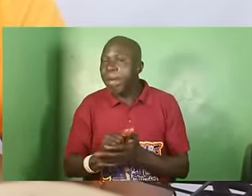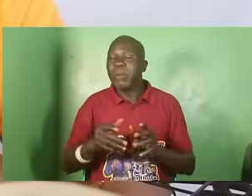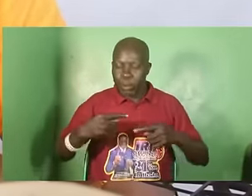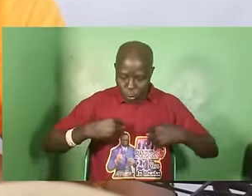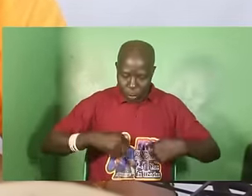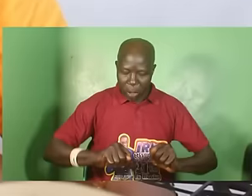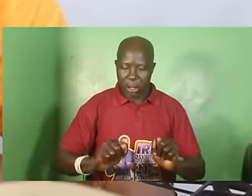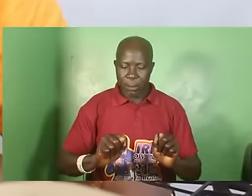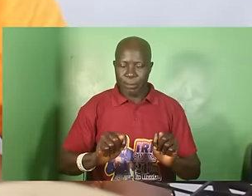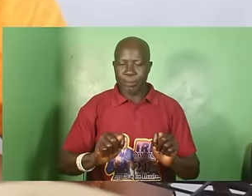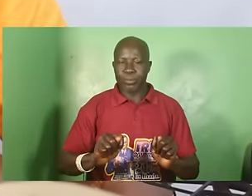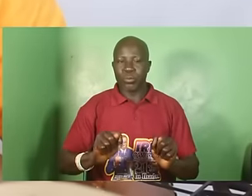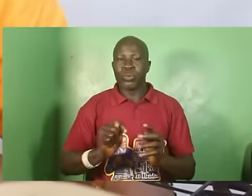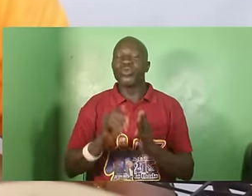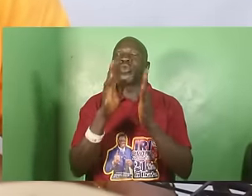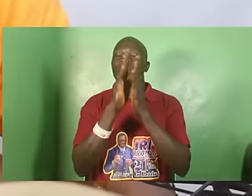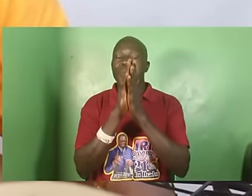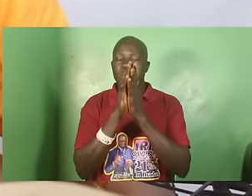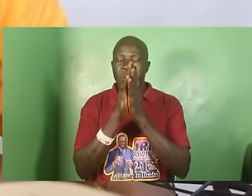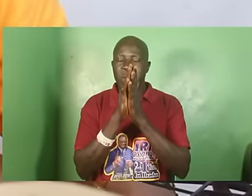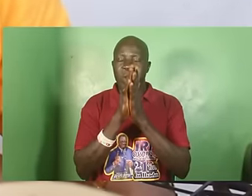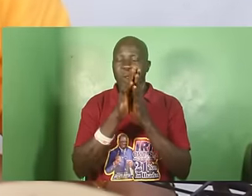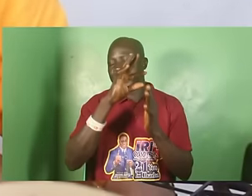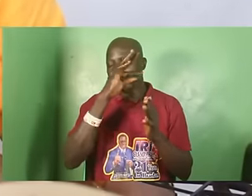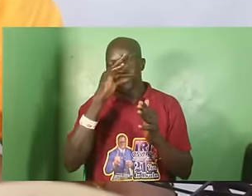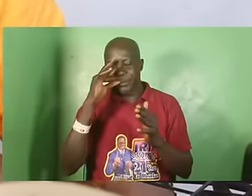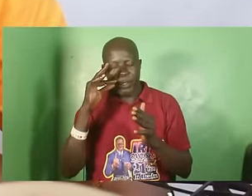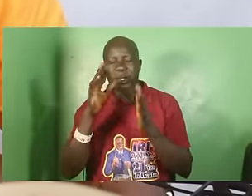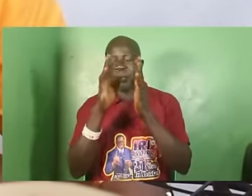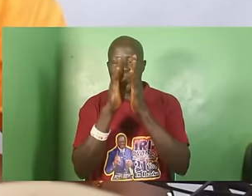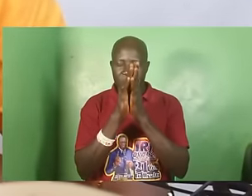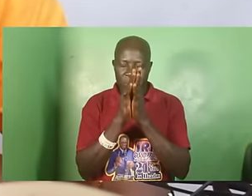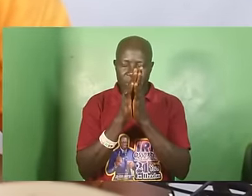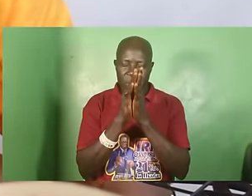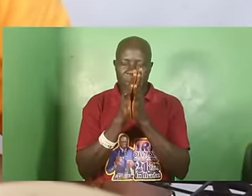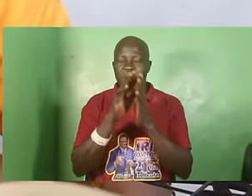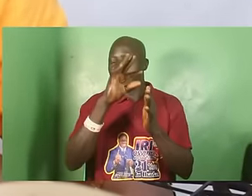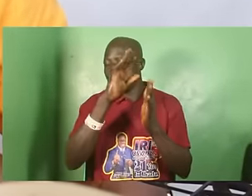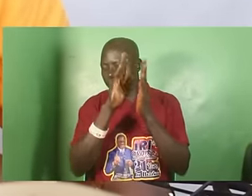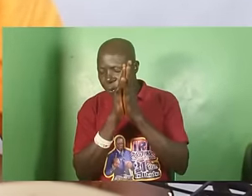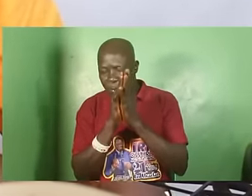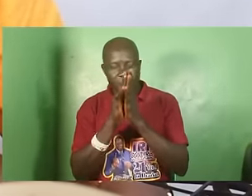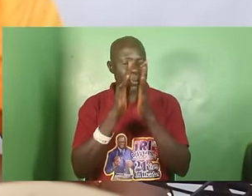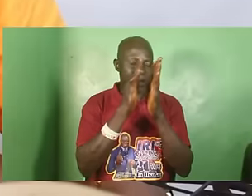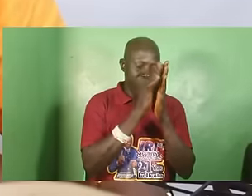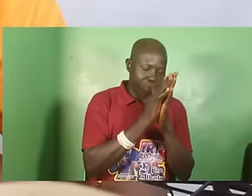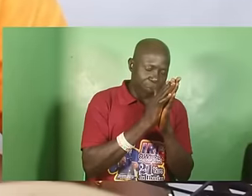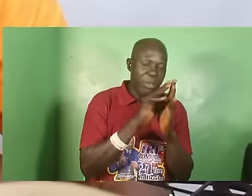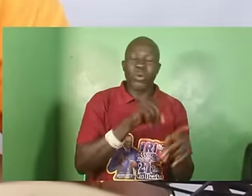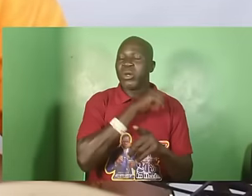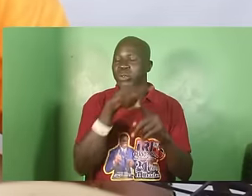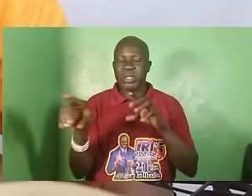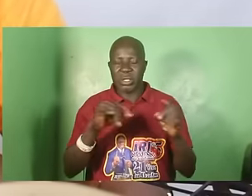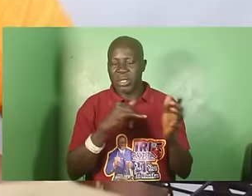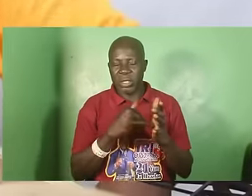you should endeavor. For long bad boy, bye. To fast as a soul. For bad boy, bye. To pray as a soul. For bad boy, bye. To pray as a soul. Thomas Shebe.